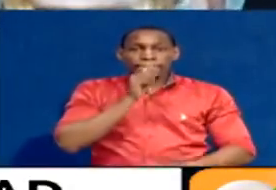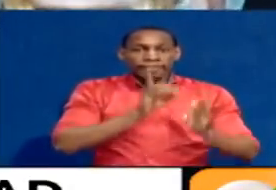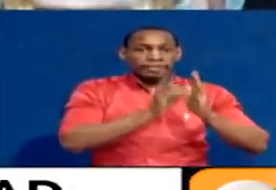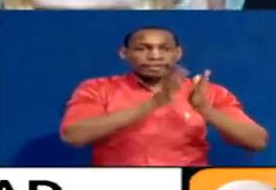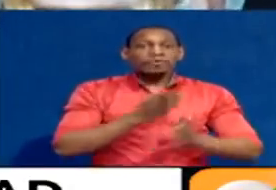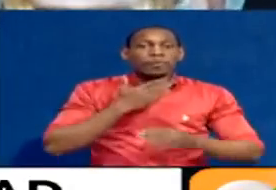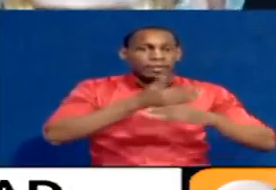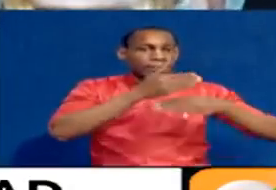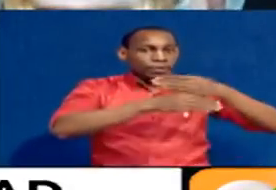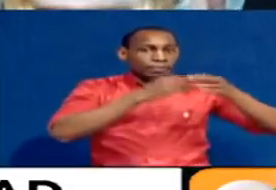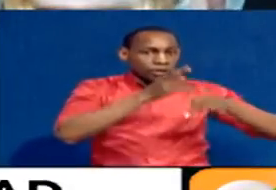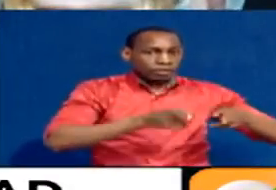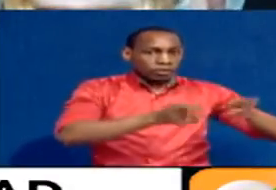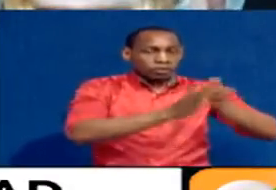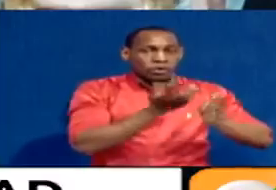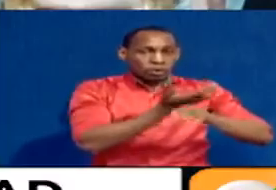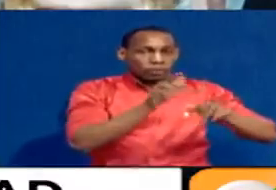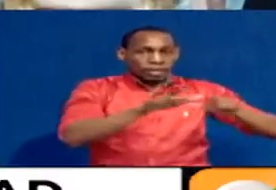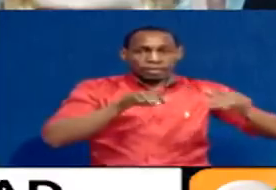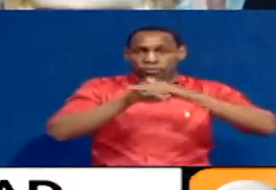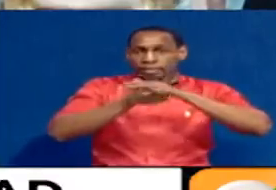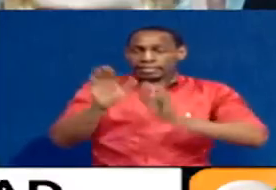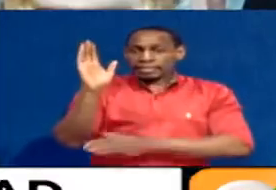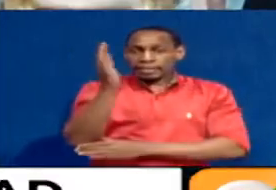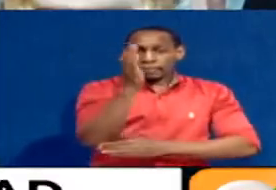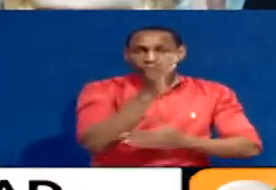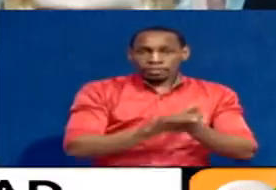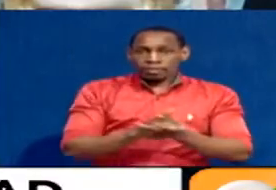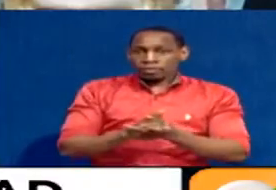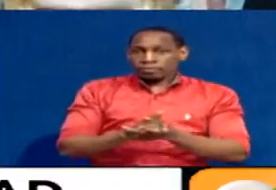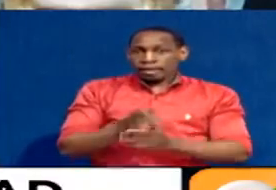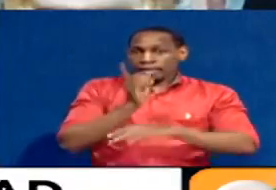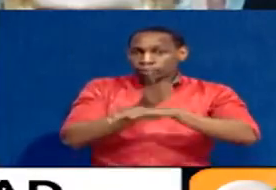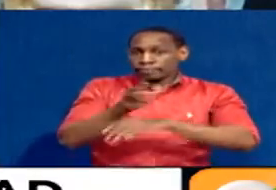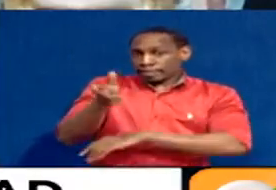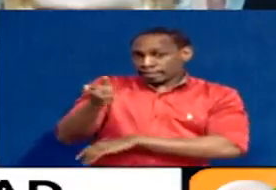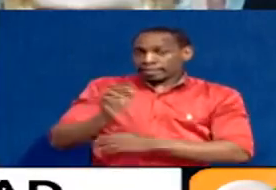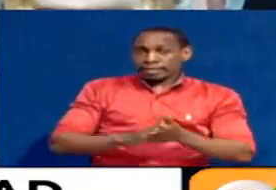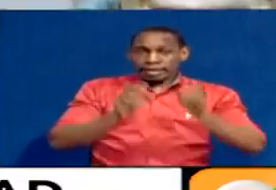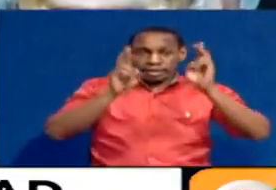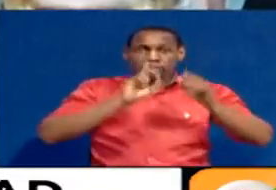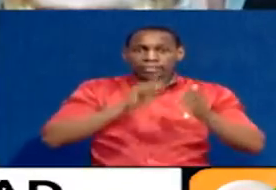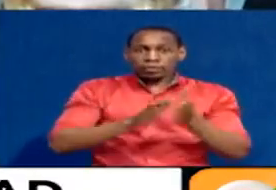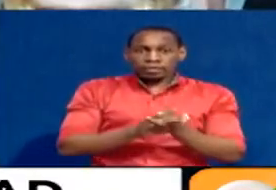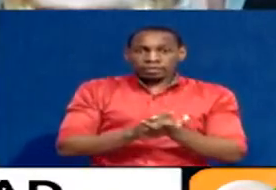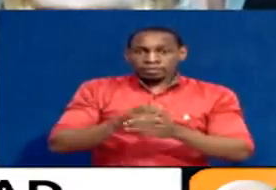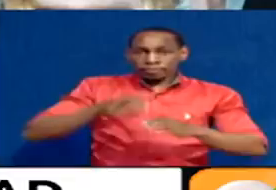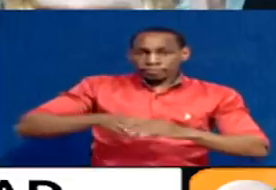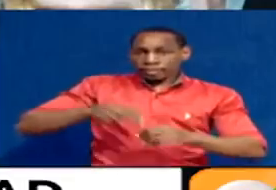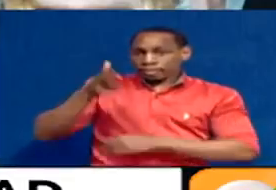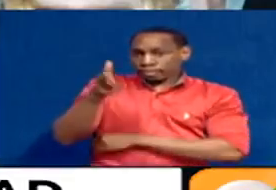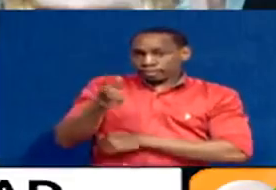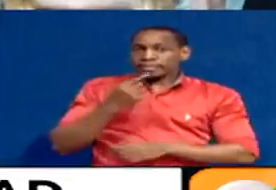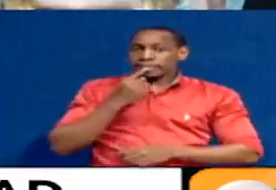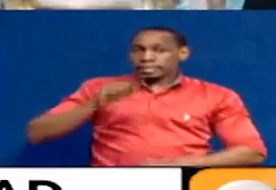developer who wanted to build a road through the wetland to access the forest drew a gun on her. She said, quote, "The developer pulled a gun on